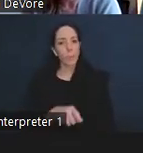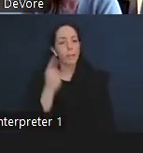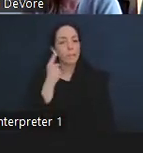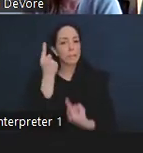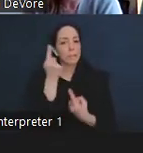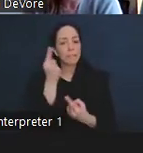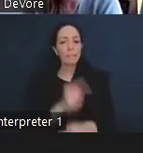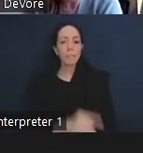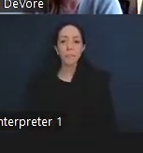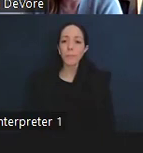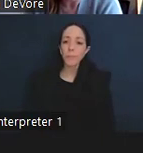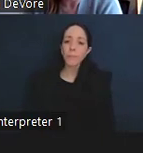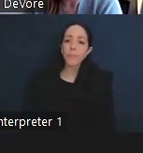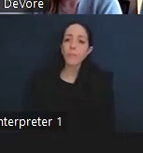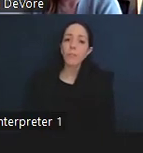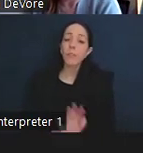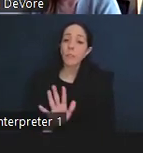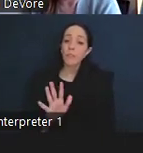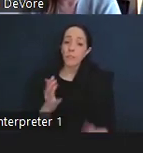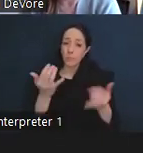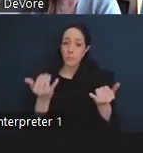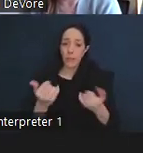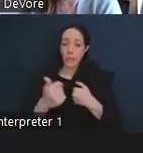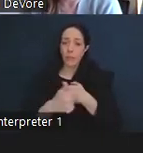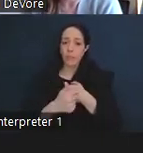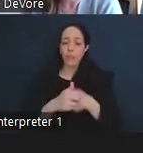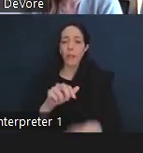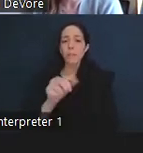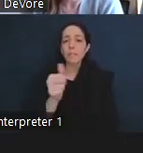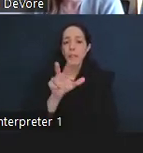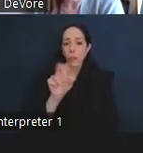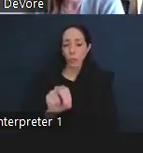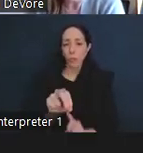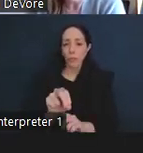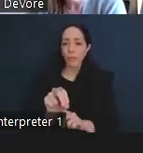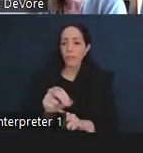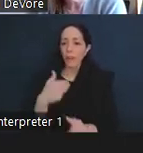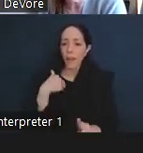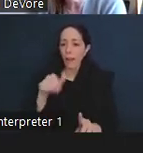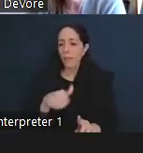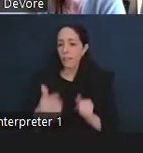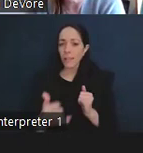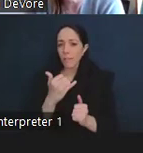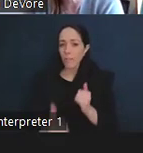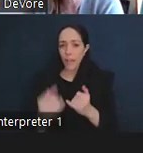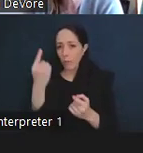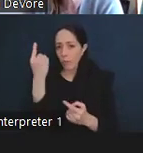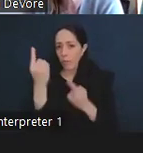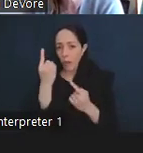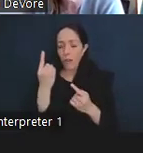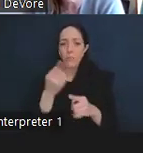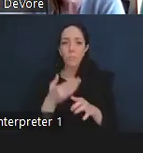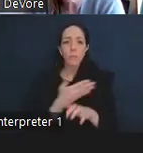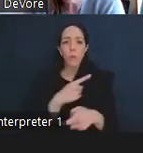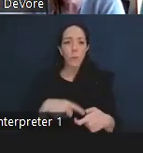Well, we are at 10:30. Are there any final thoughts before we pause,